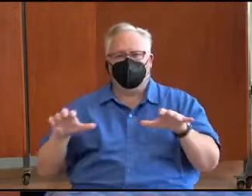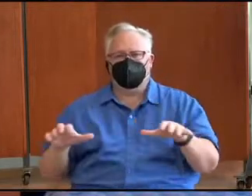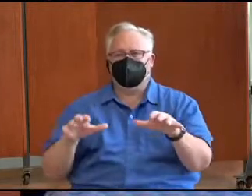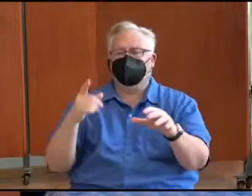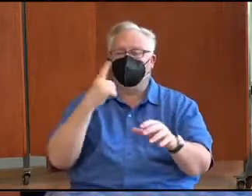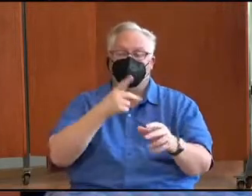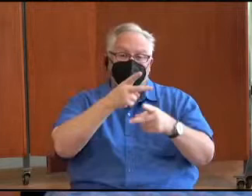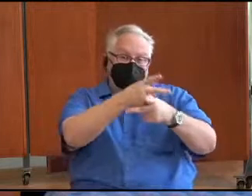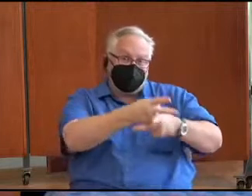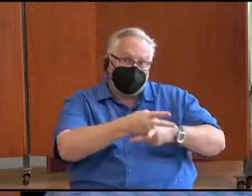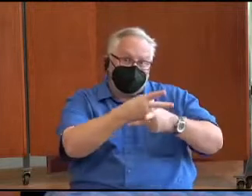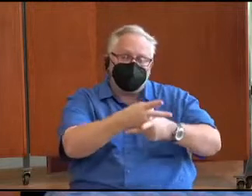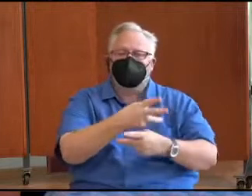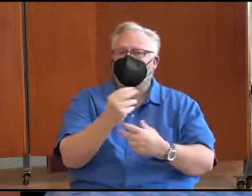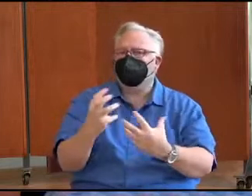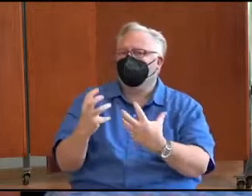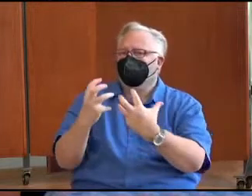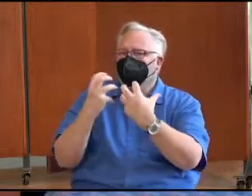community.